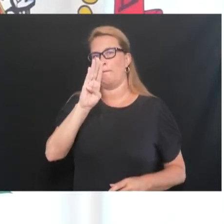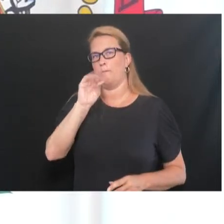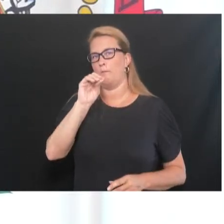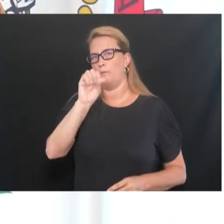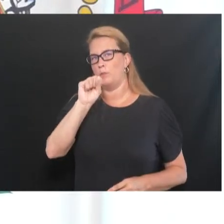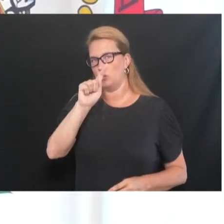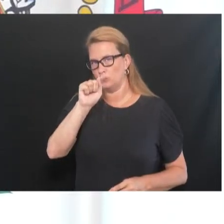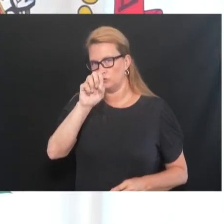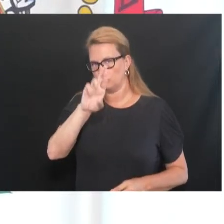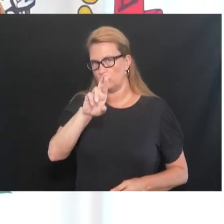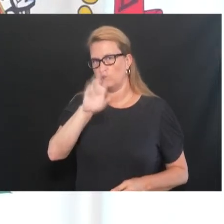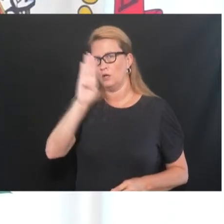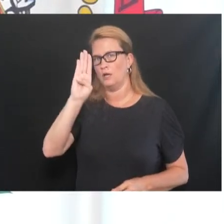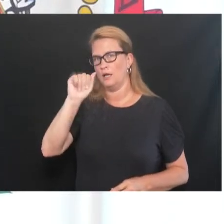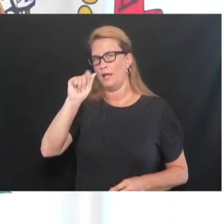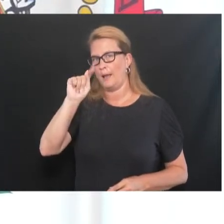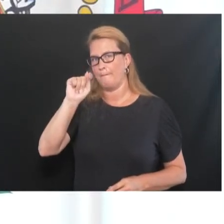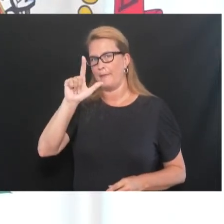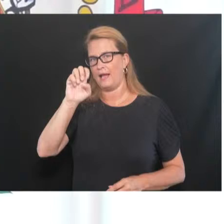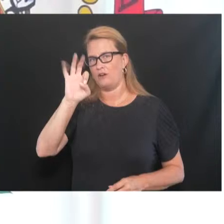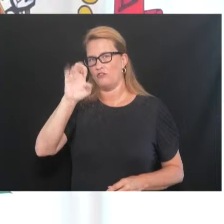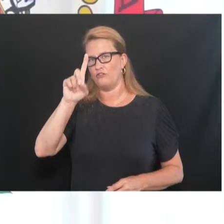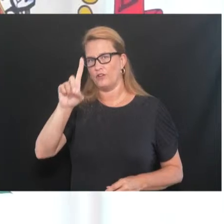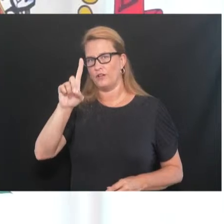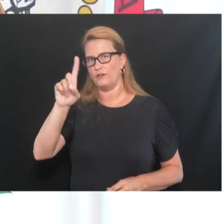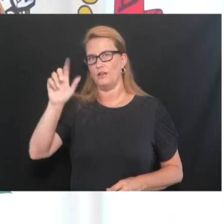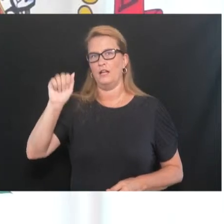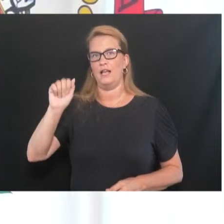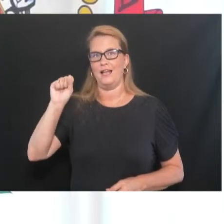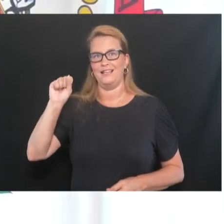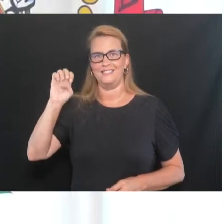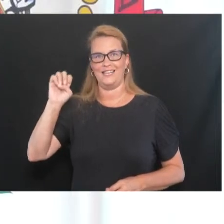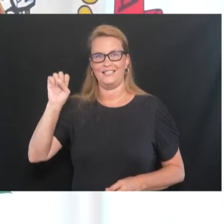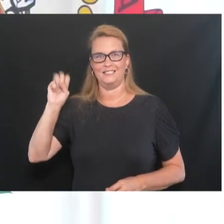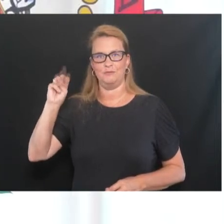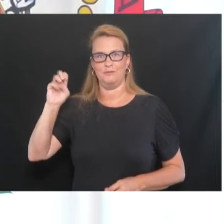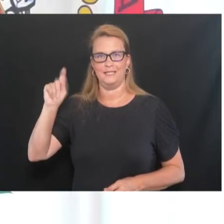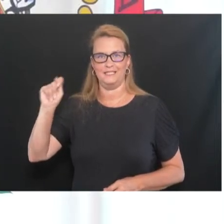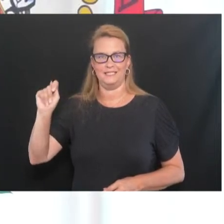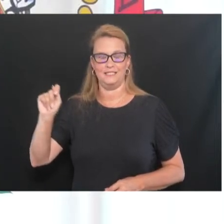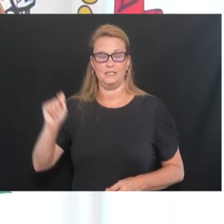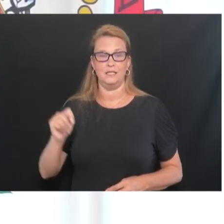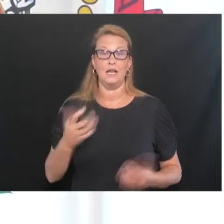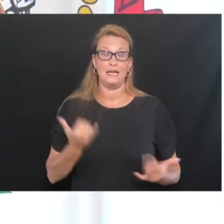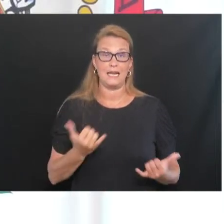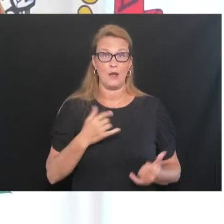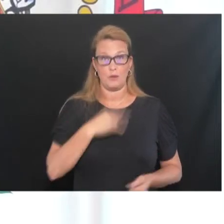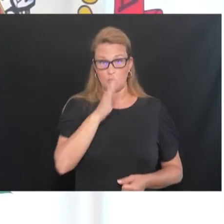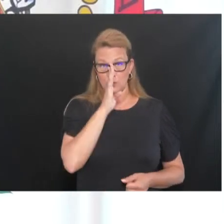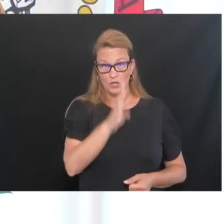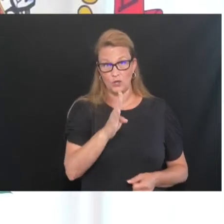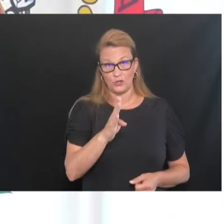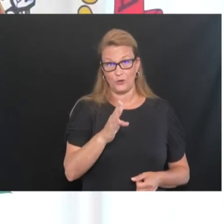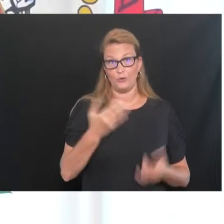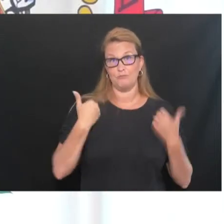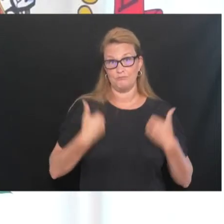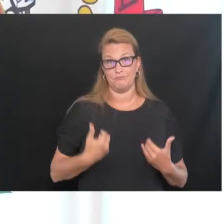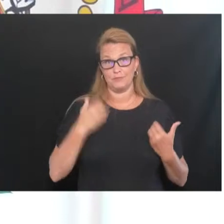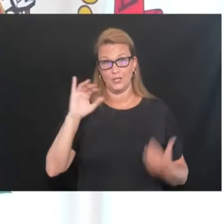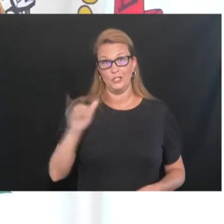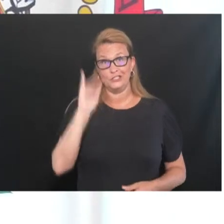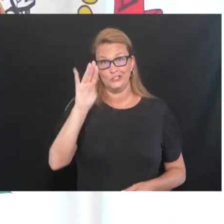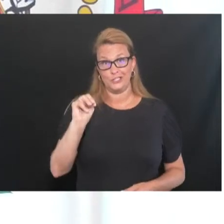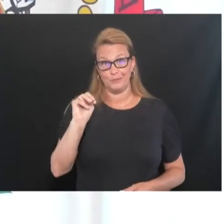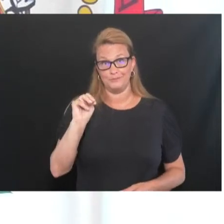assessment. Now, let me just talk to you in words that Jim would talk to you like I do all the time. If